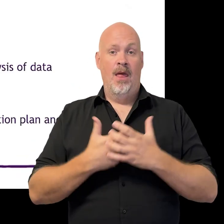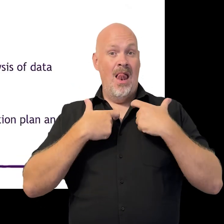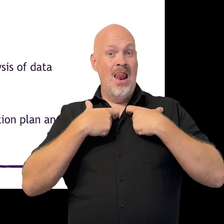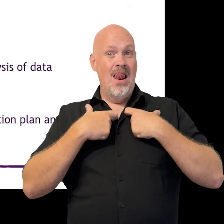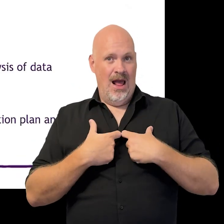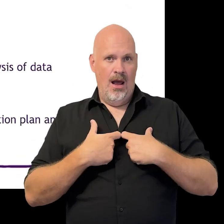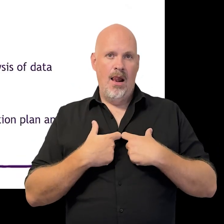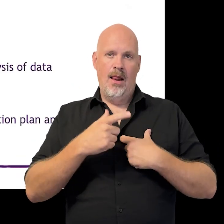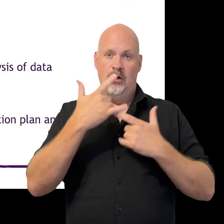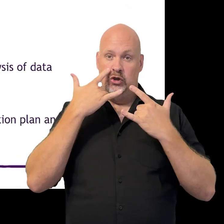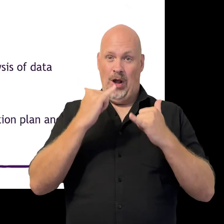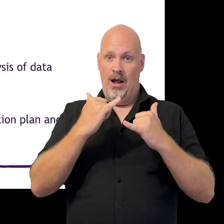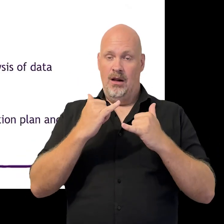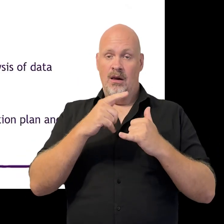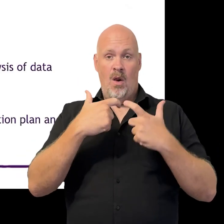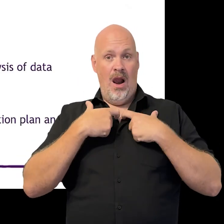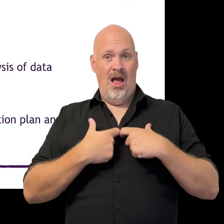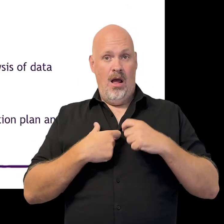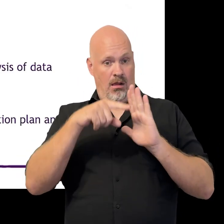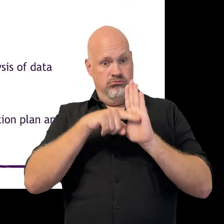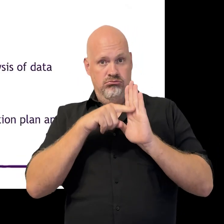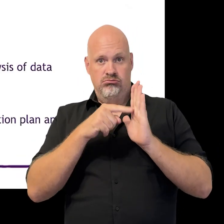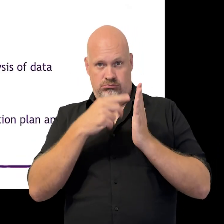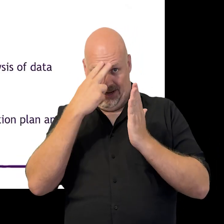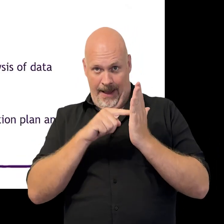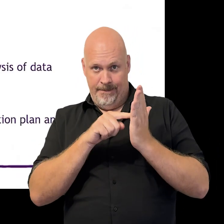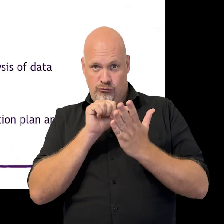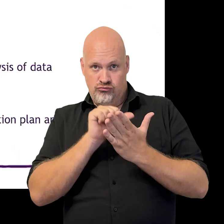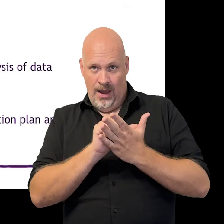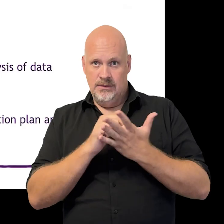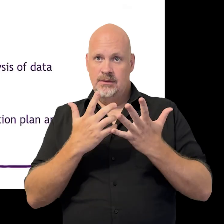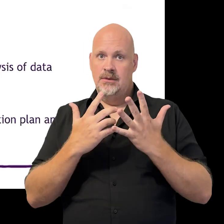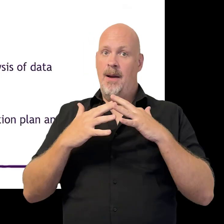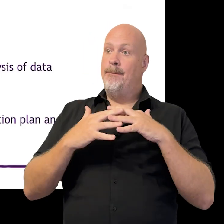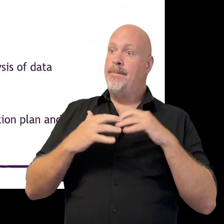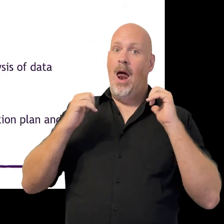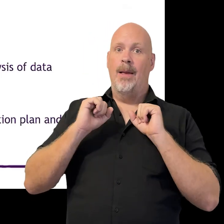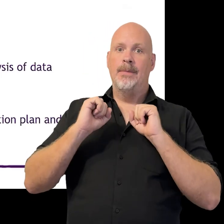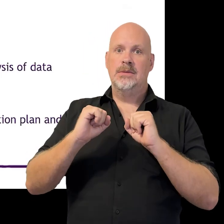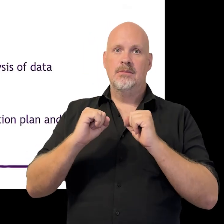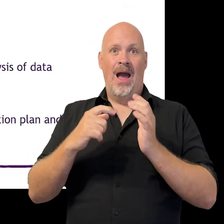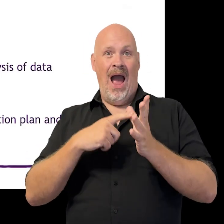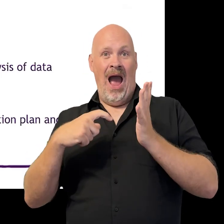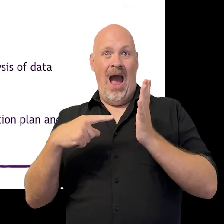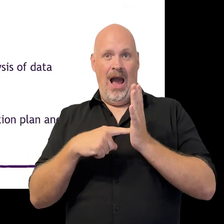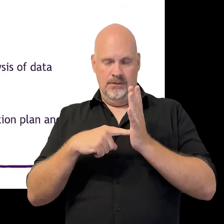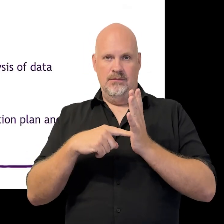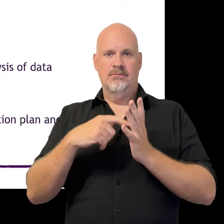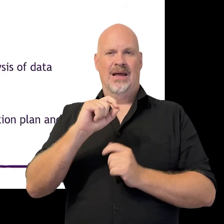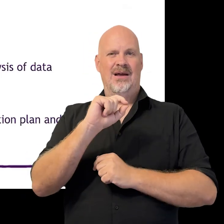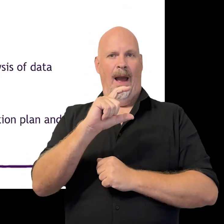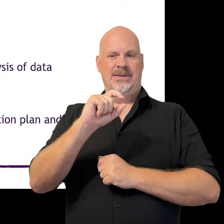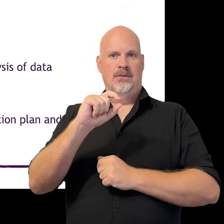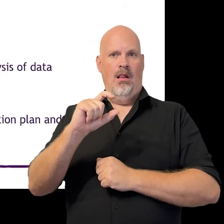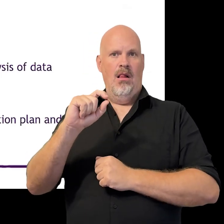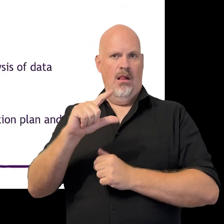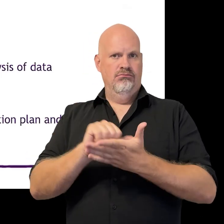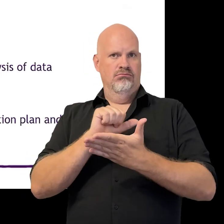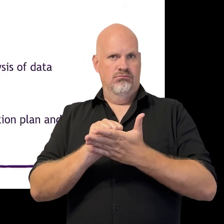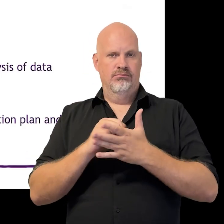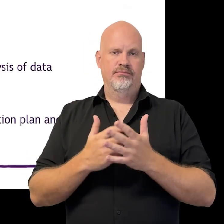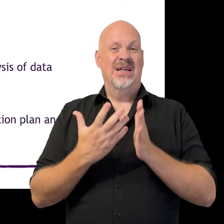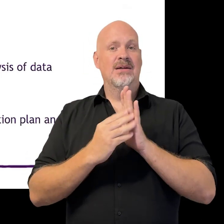research. You will need to write a methodology focusing on your own primary